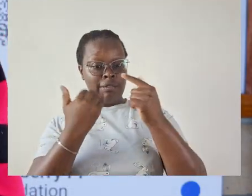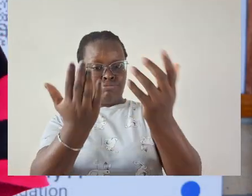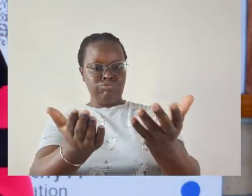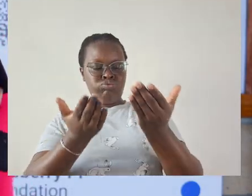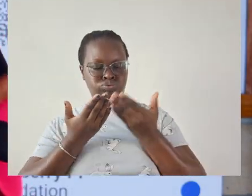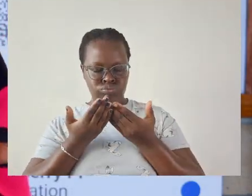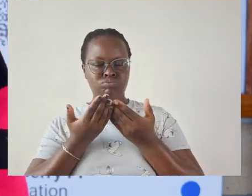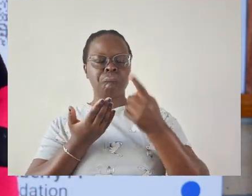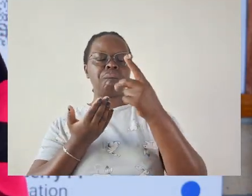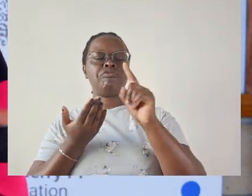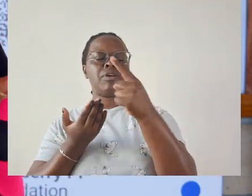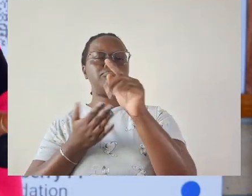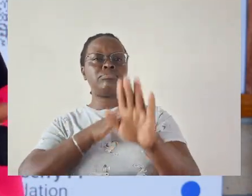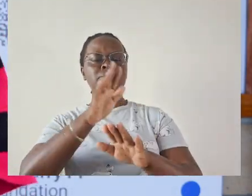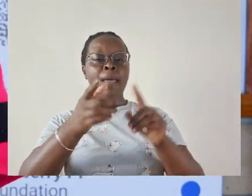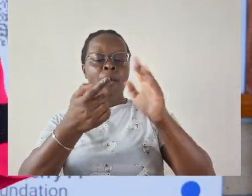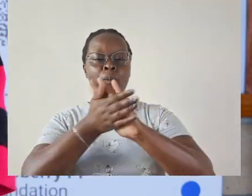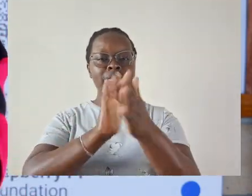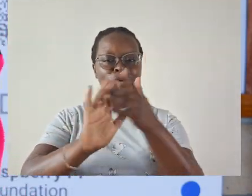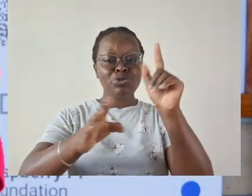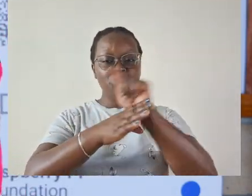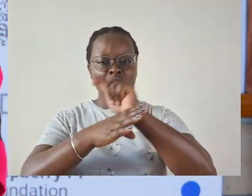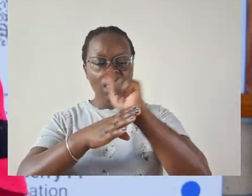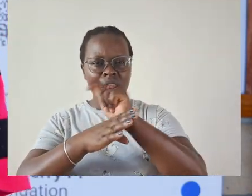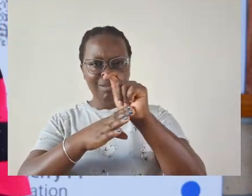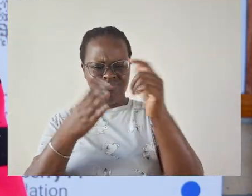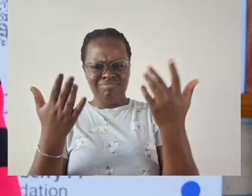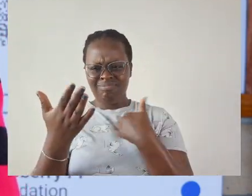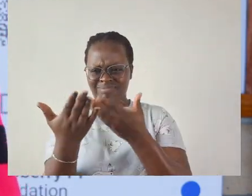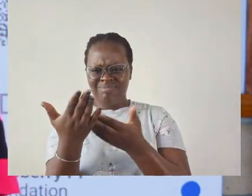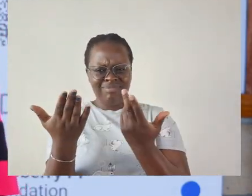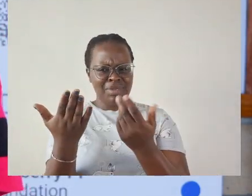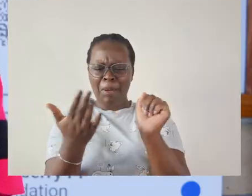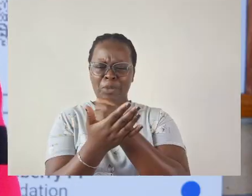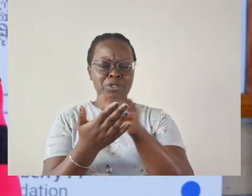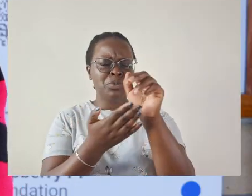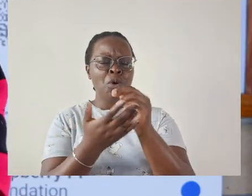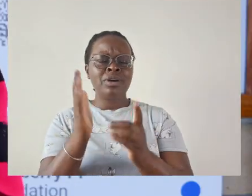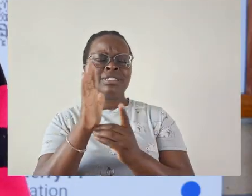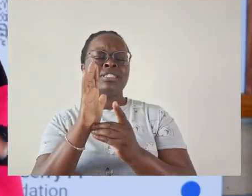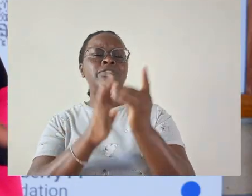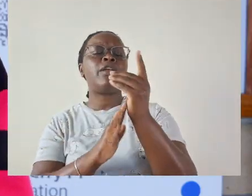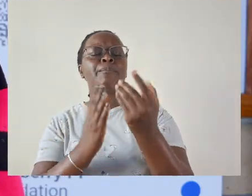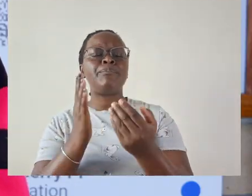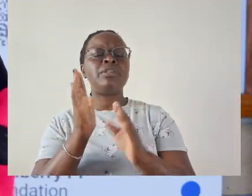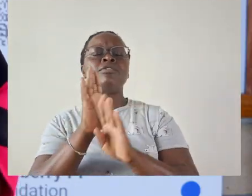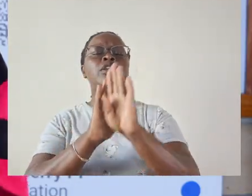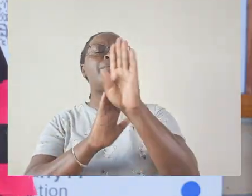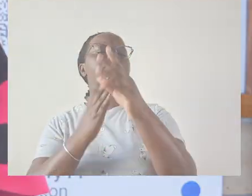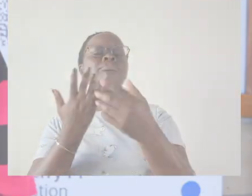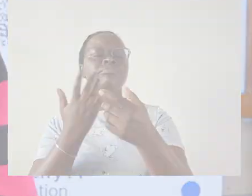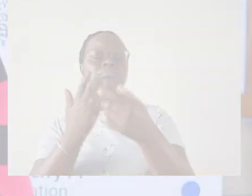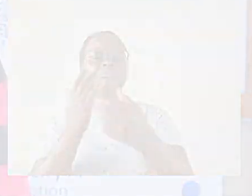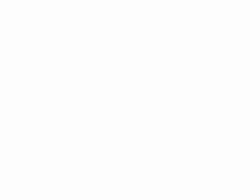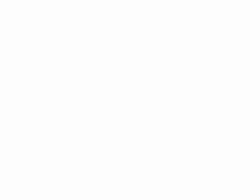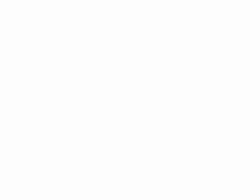proper training, support, and relevant digital content, learners may not develop the competencies they need to use technology effectively and